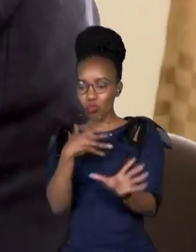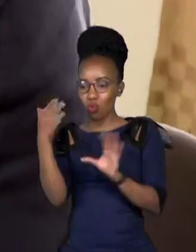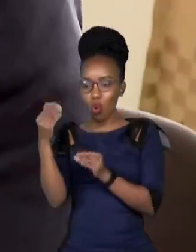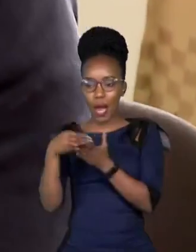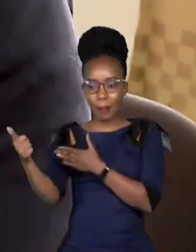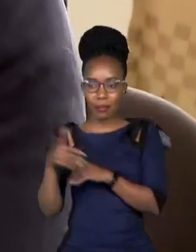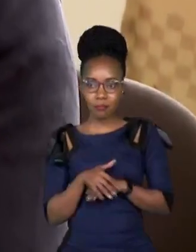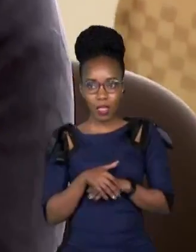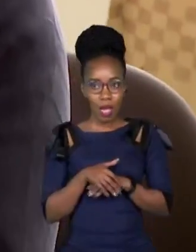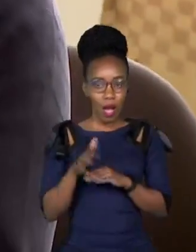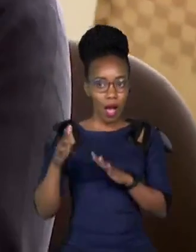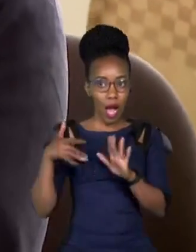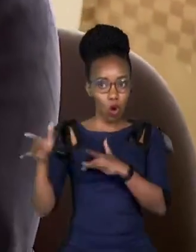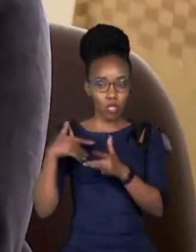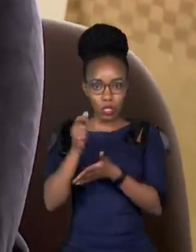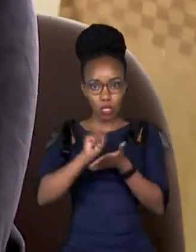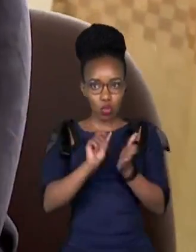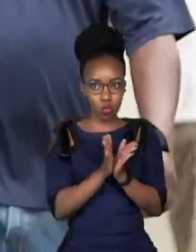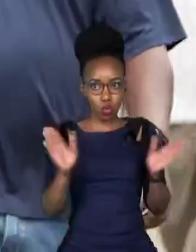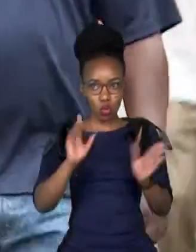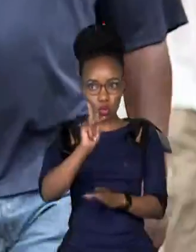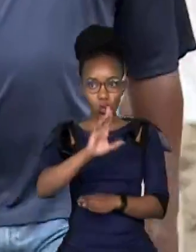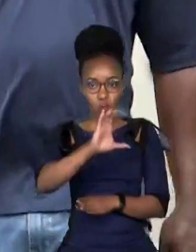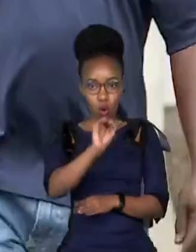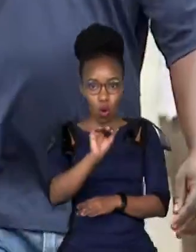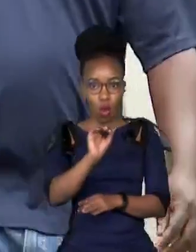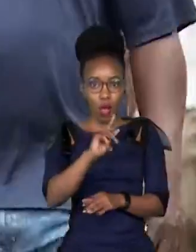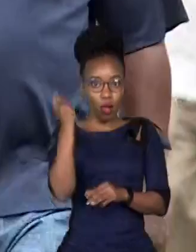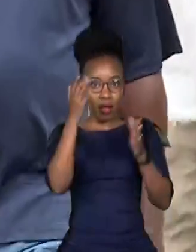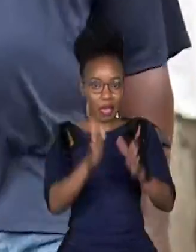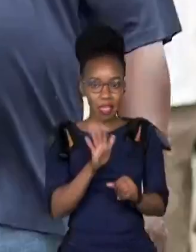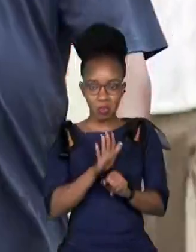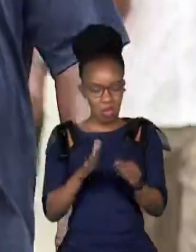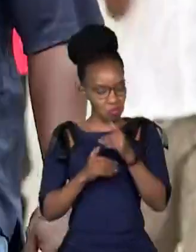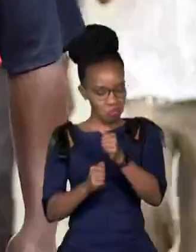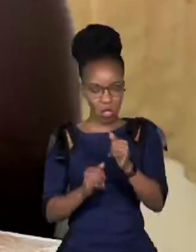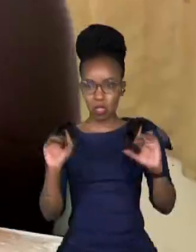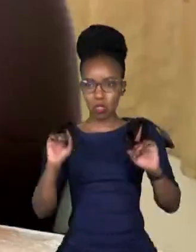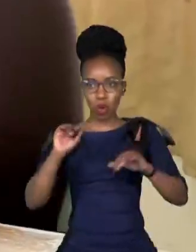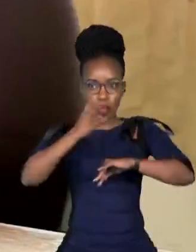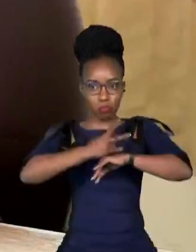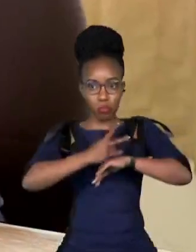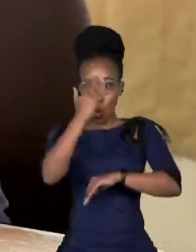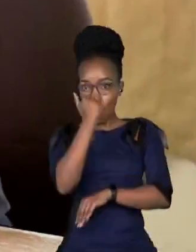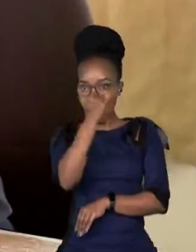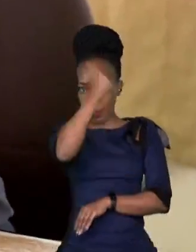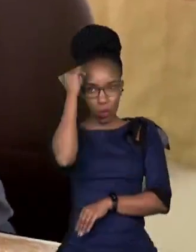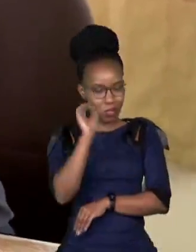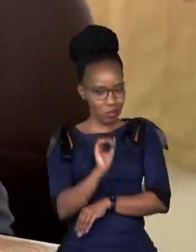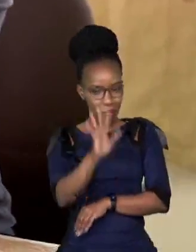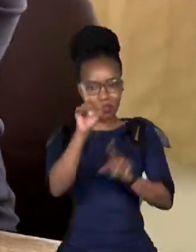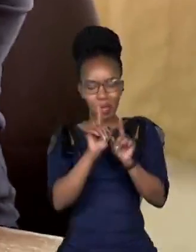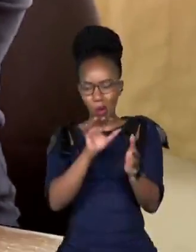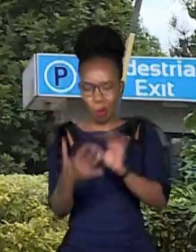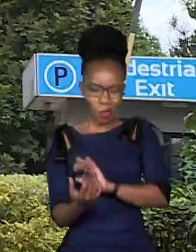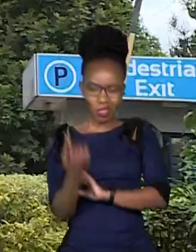Kenya Union of Clinical Officers Secretary General, many Kenyans do not trust the NHIF firm, saying it is costly and complicated